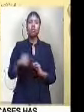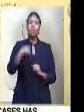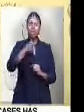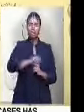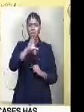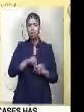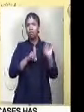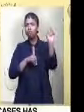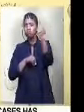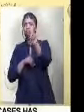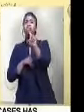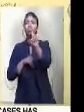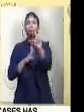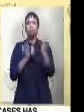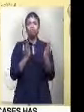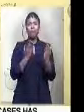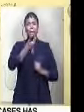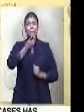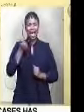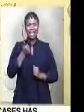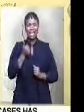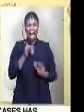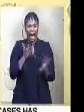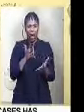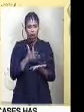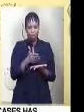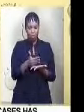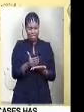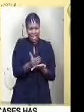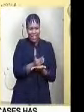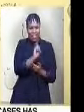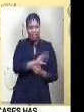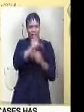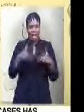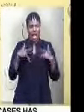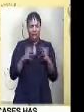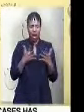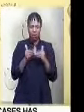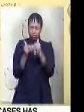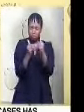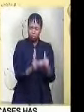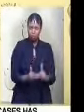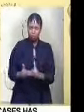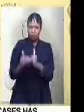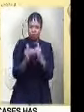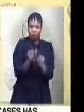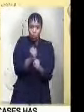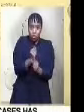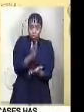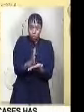to proceed in a manner that is cautious and properly calibrated.